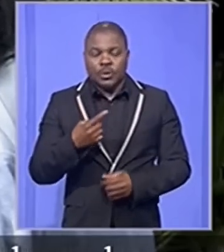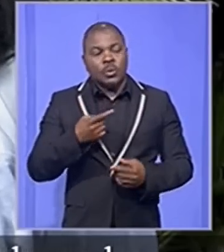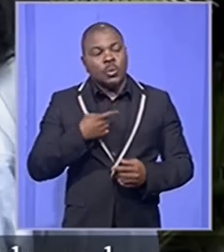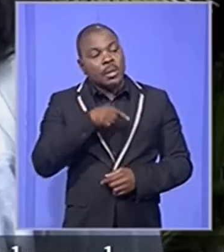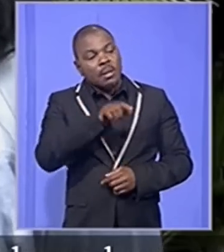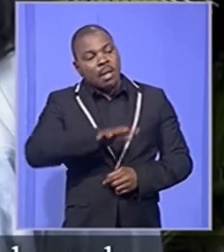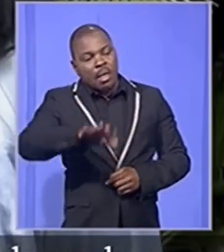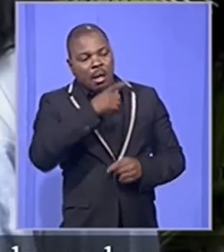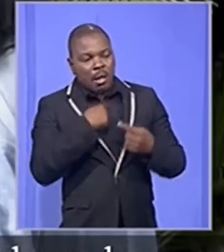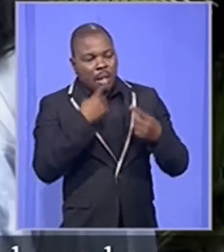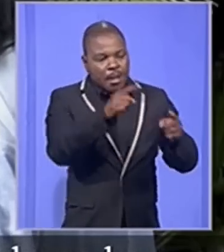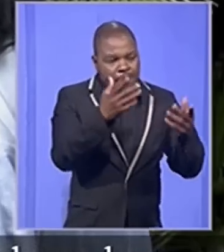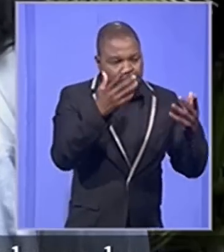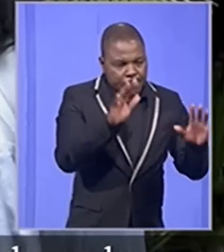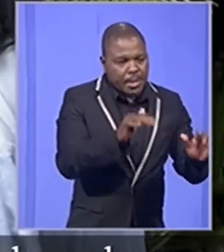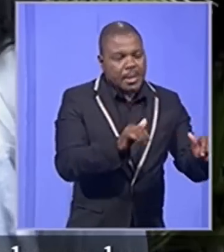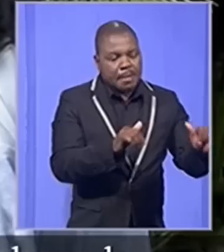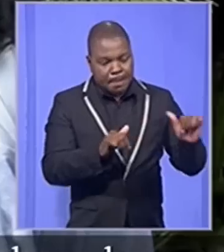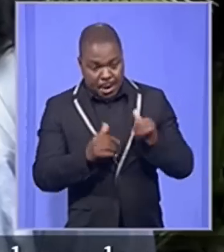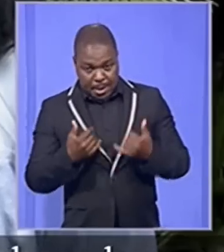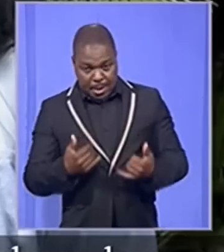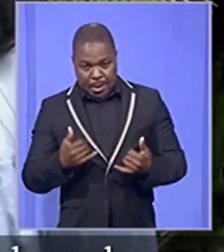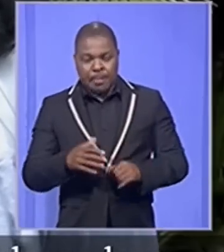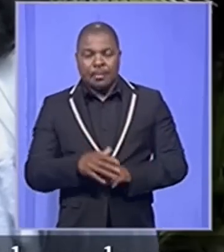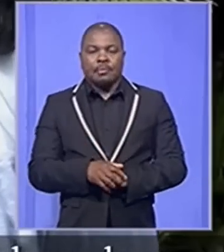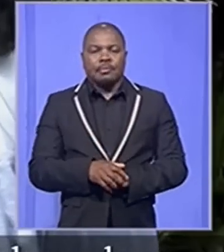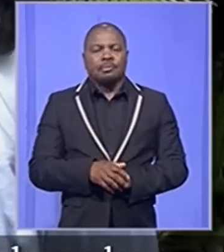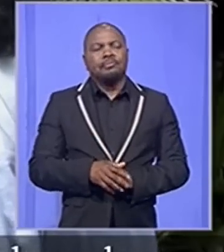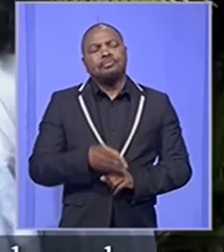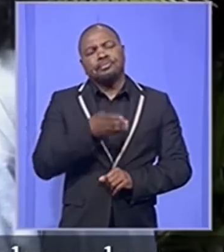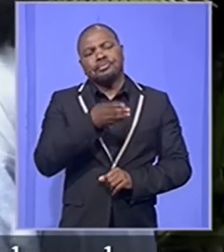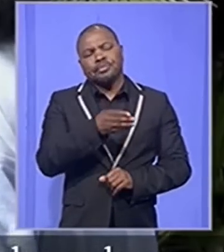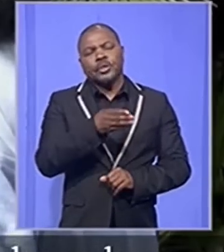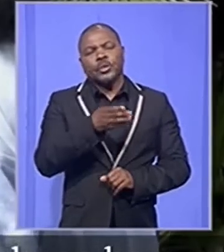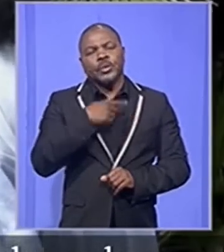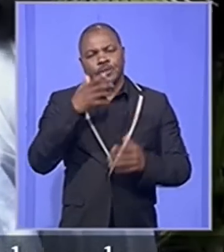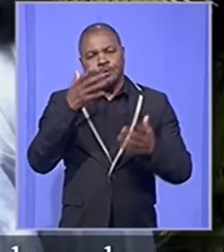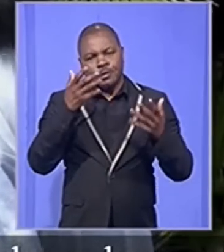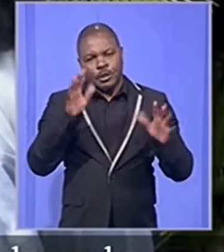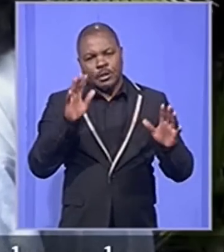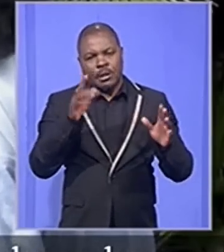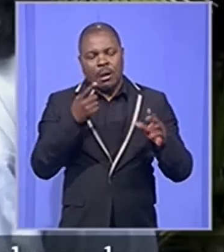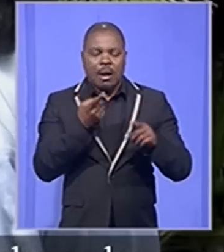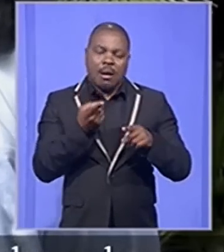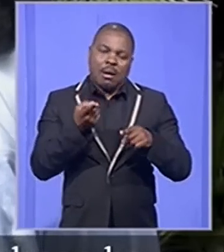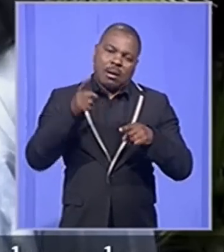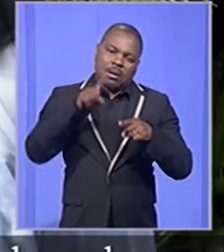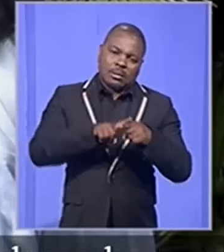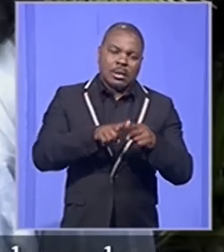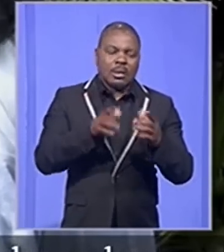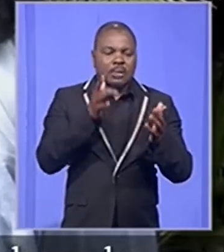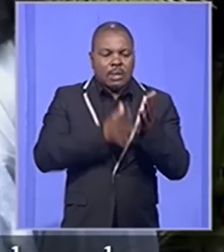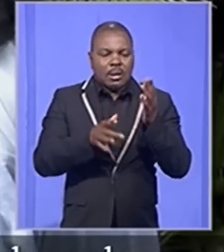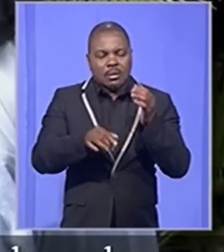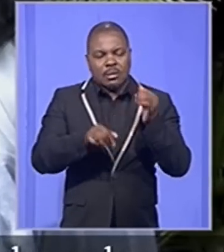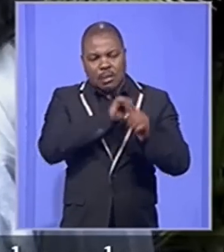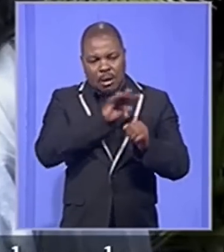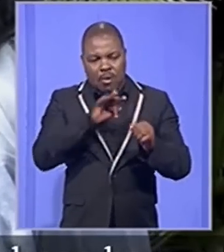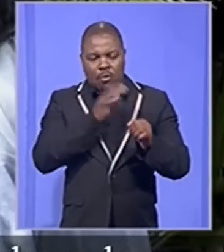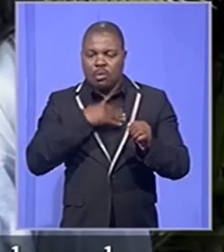the site, and we have assigned off additional technical staff